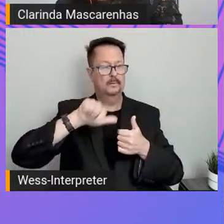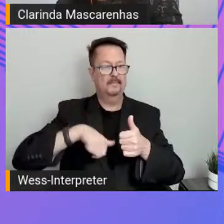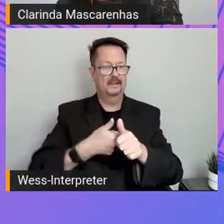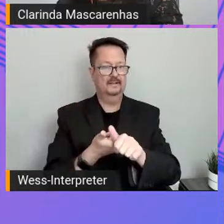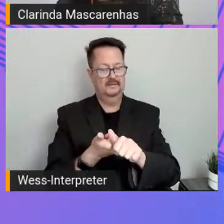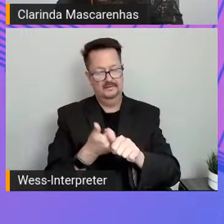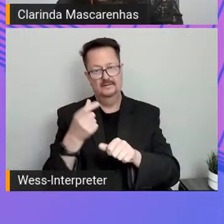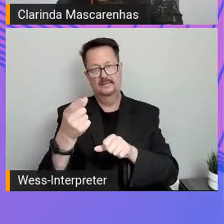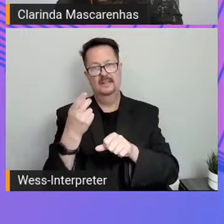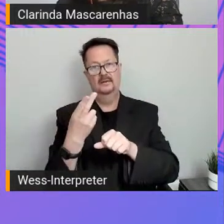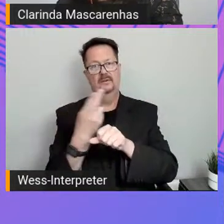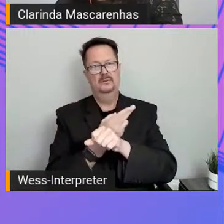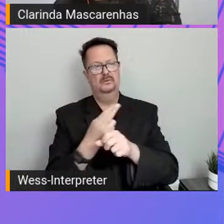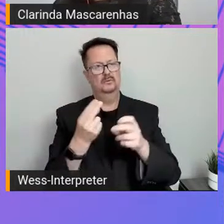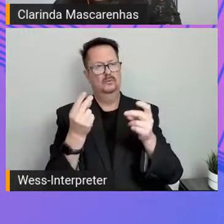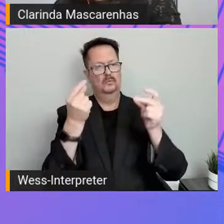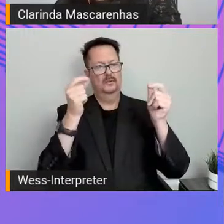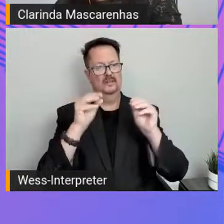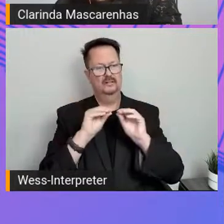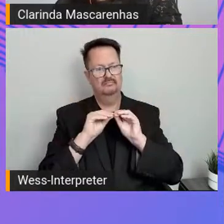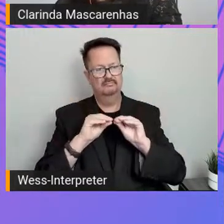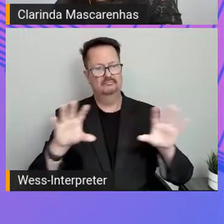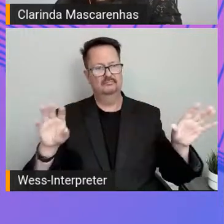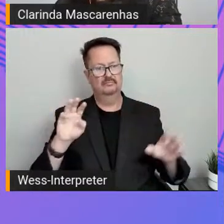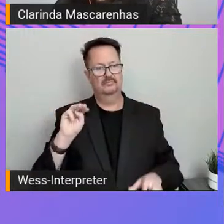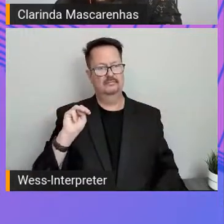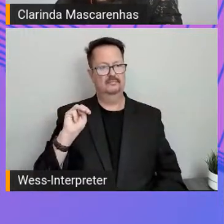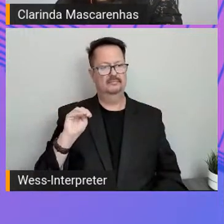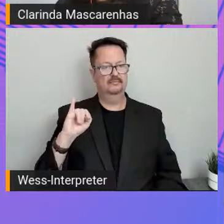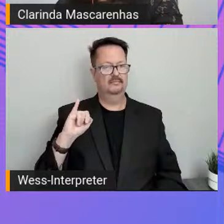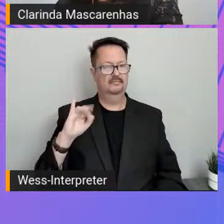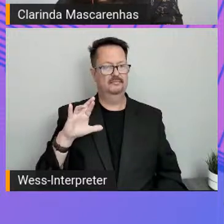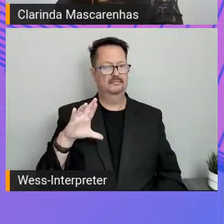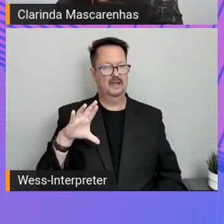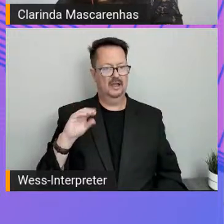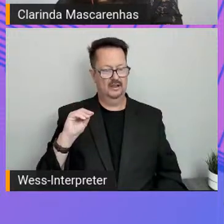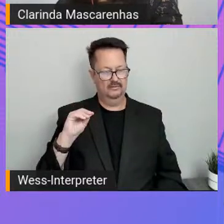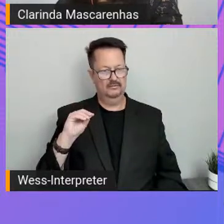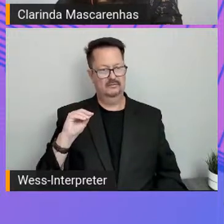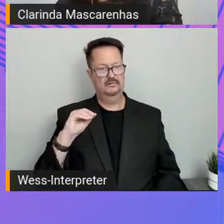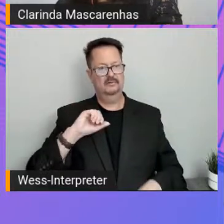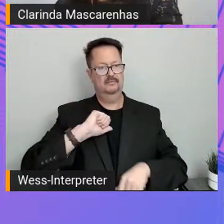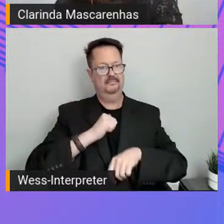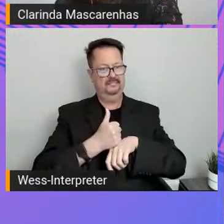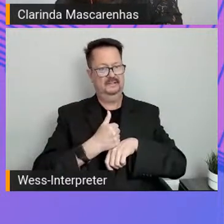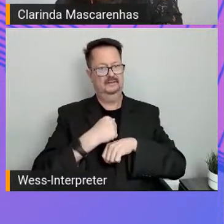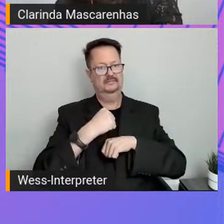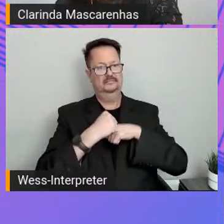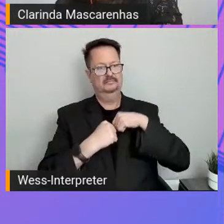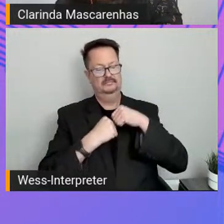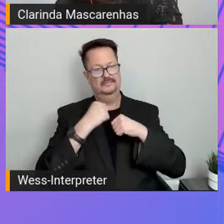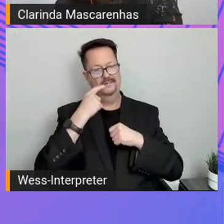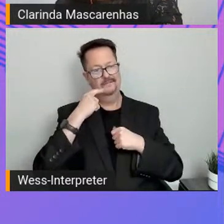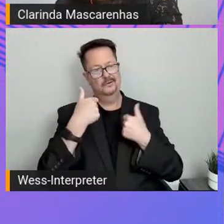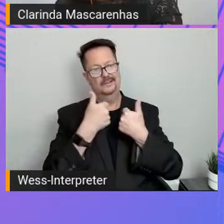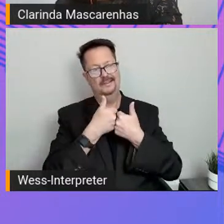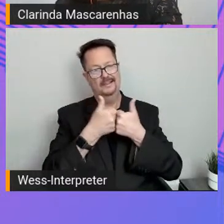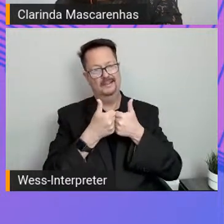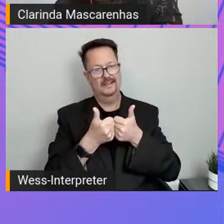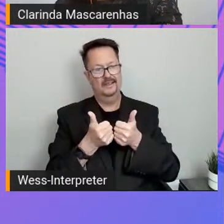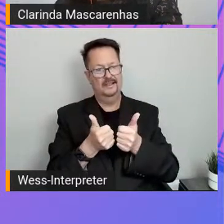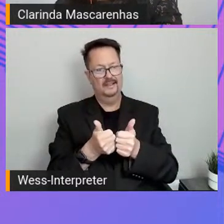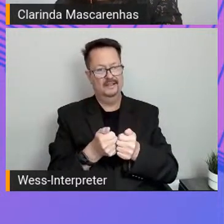were able to quickly deploy their microservices based architecture for one of their gaming customers on